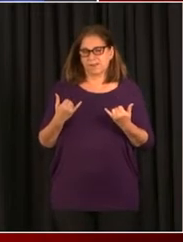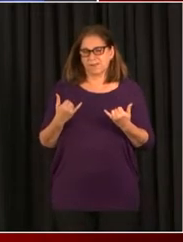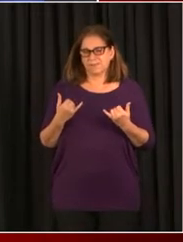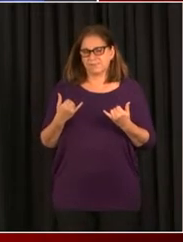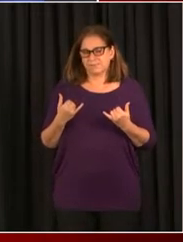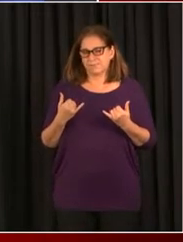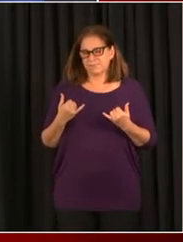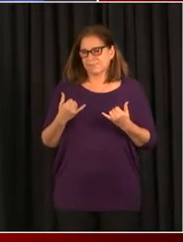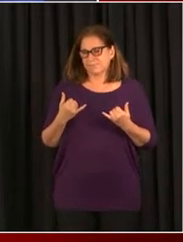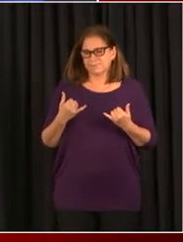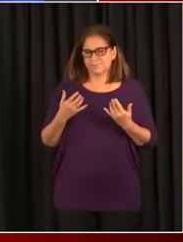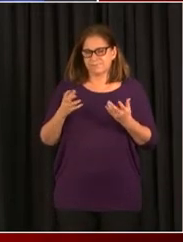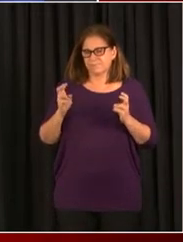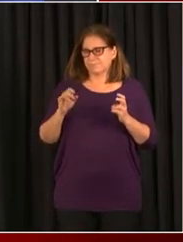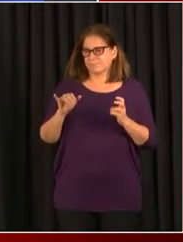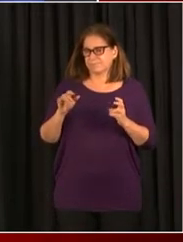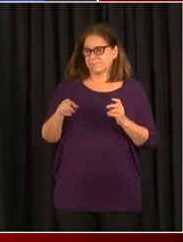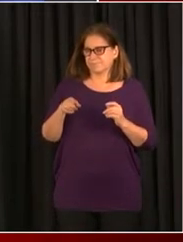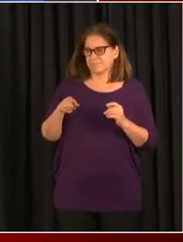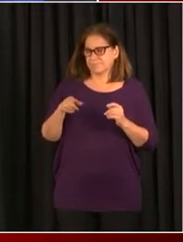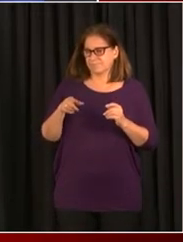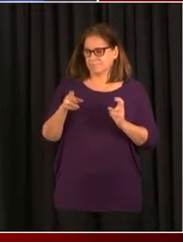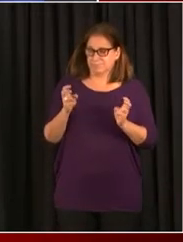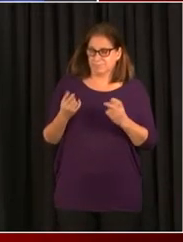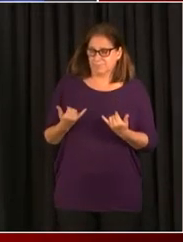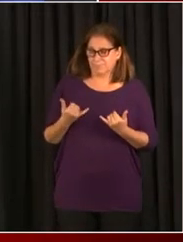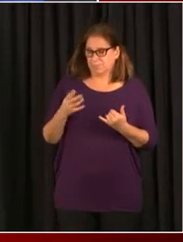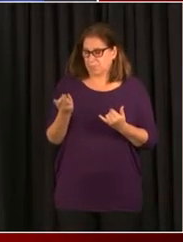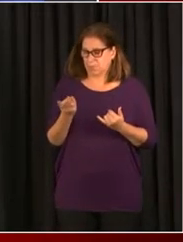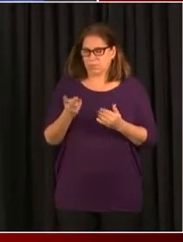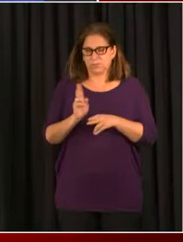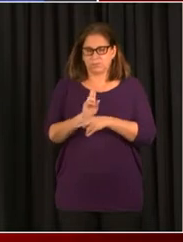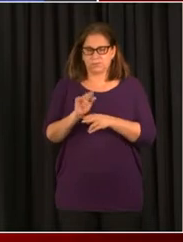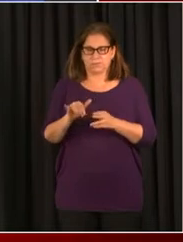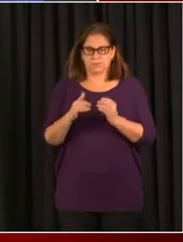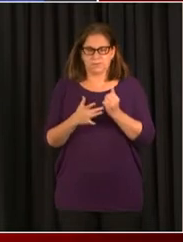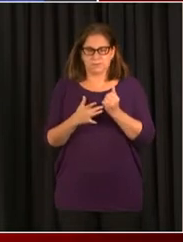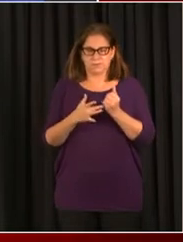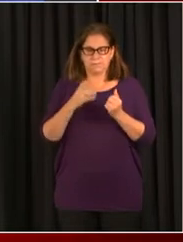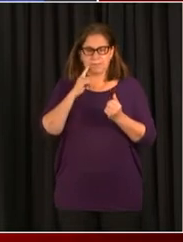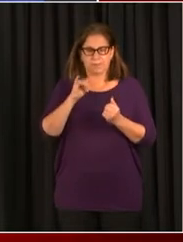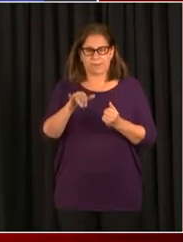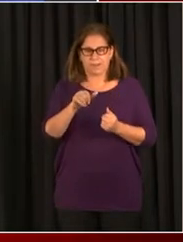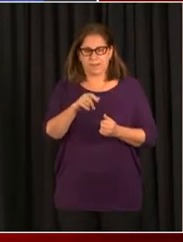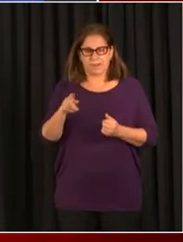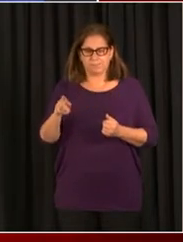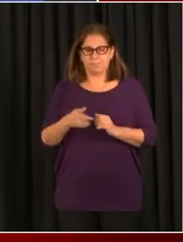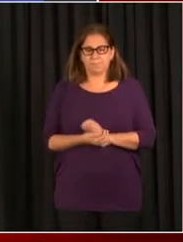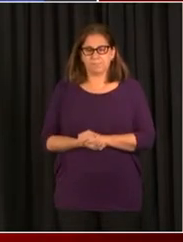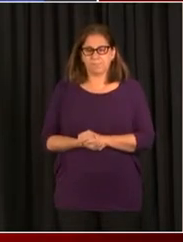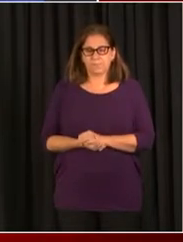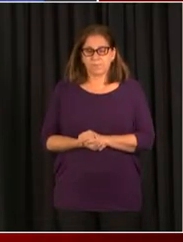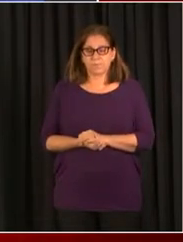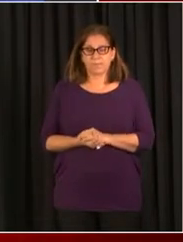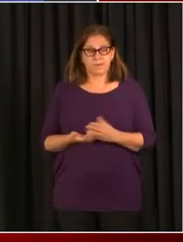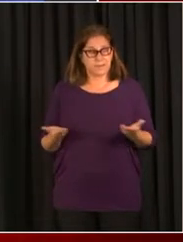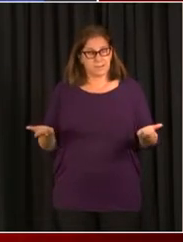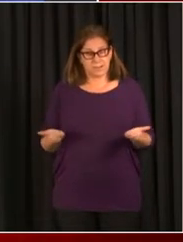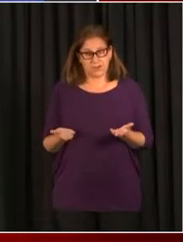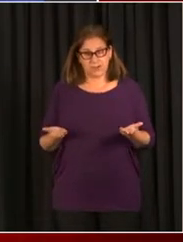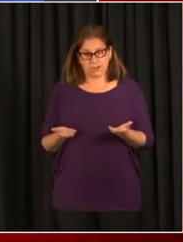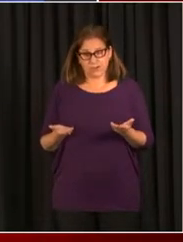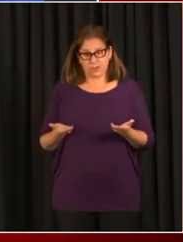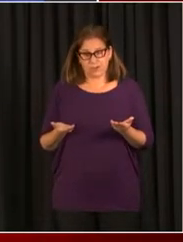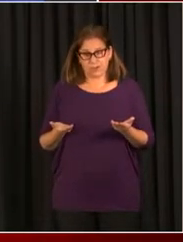we need a good proportion of the population who have those devices to opt into the technology